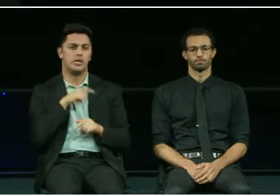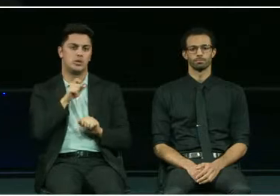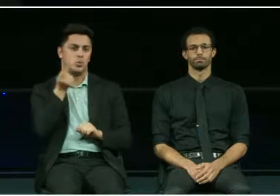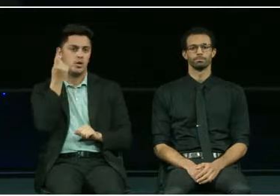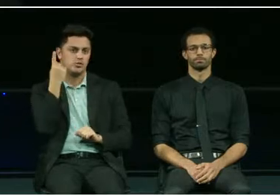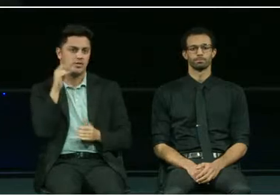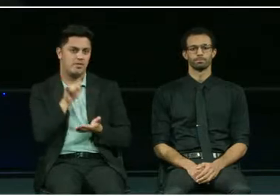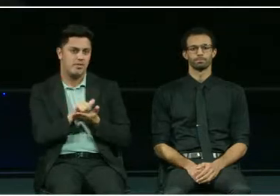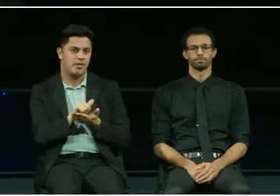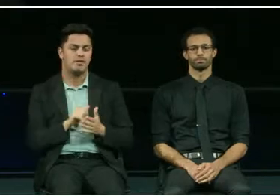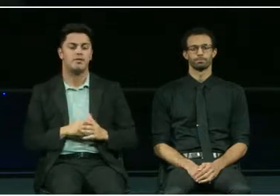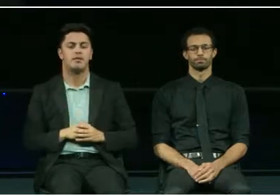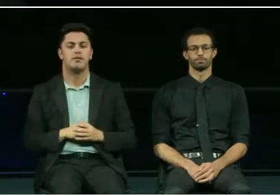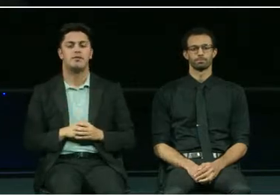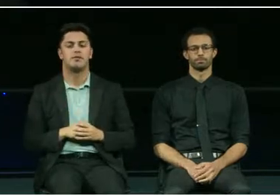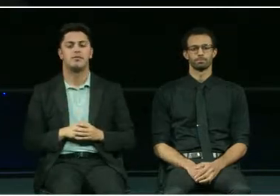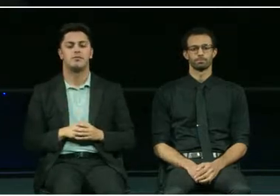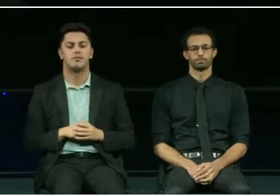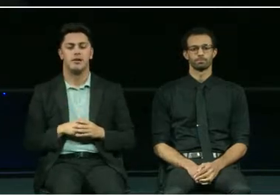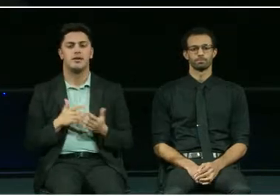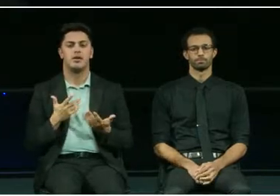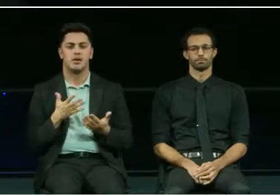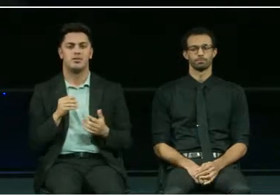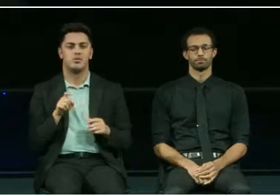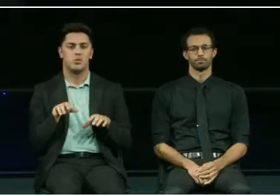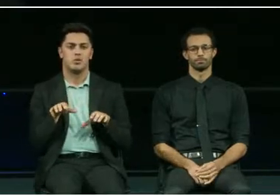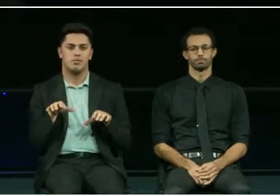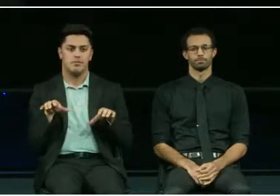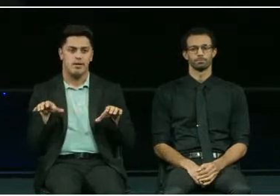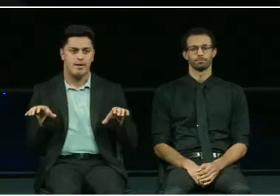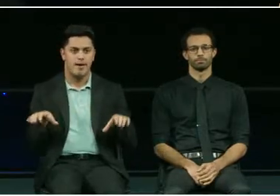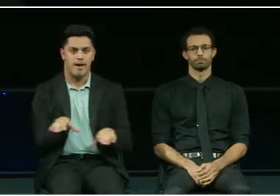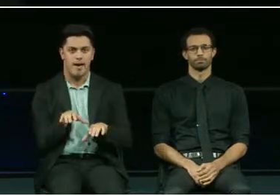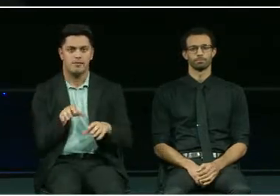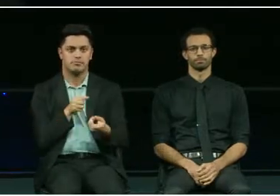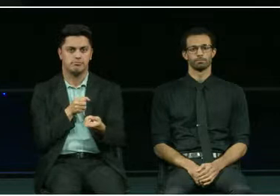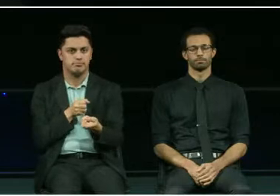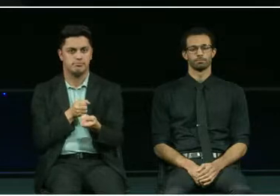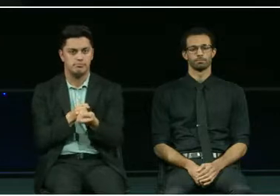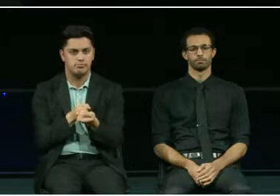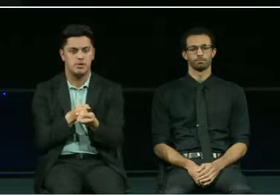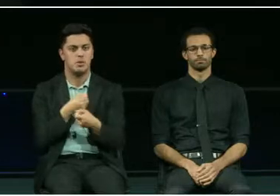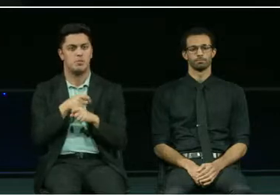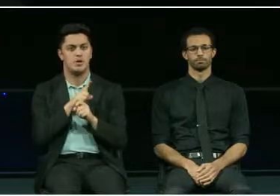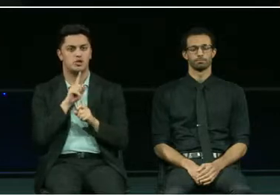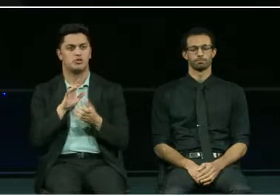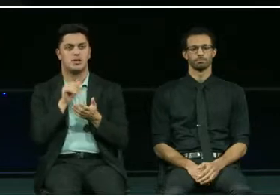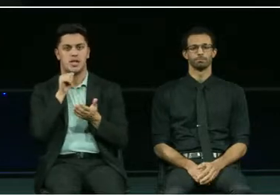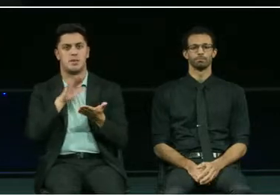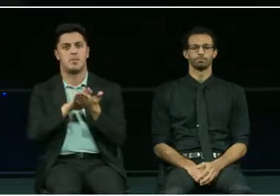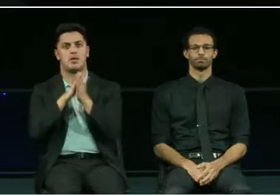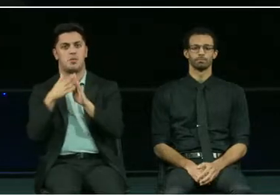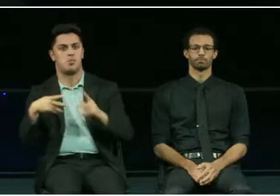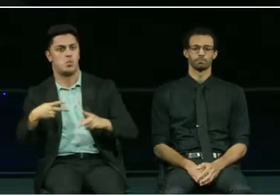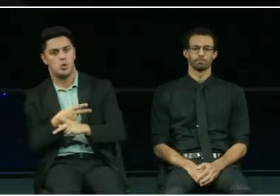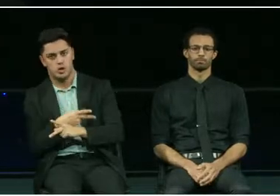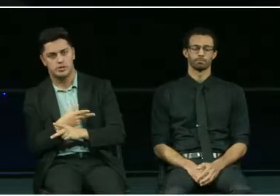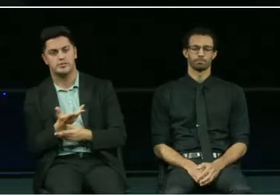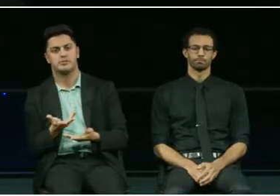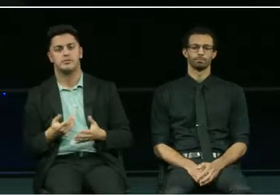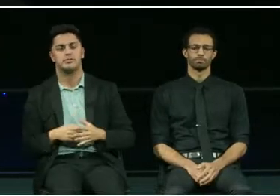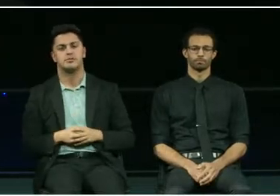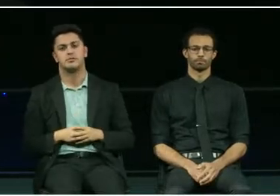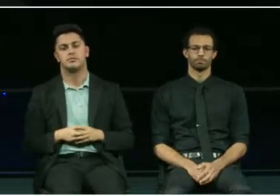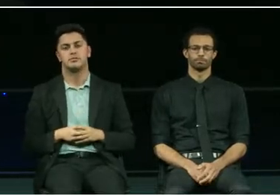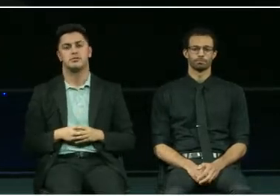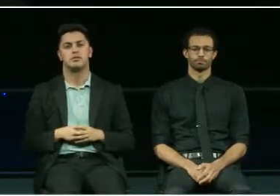to understand that we need to act to so that it doesn't get worse, and we